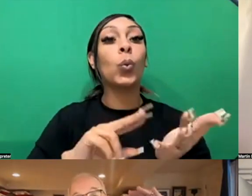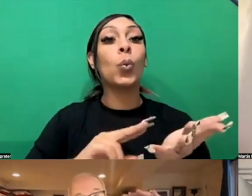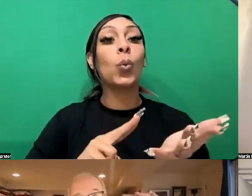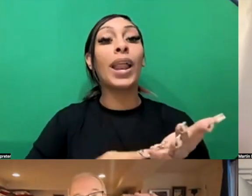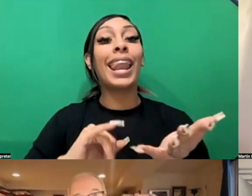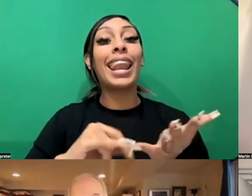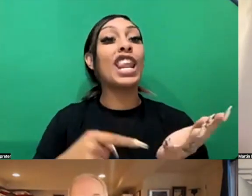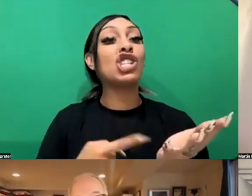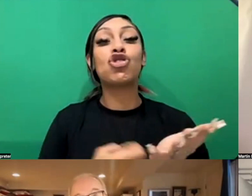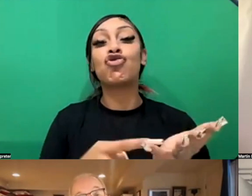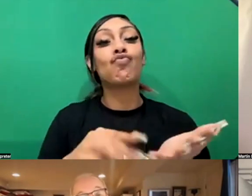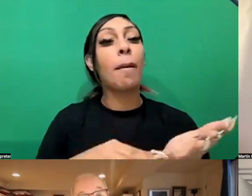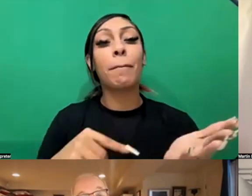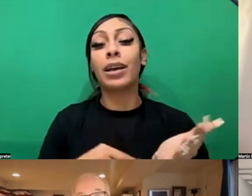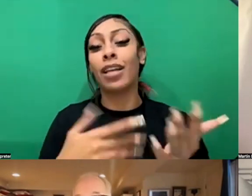long list of links.